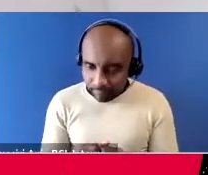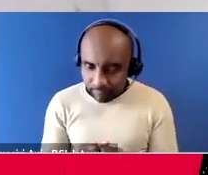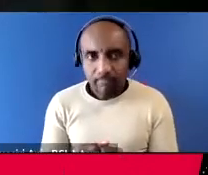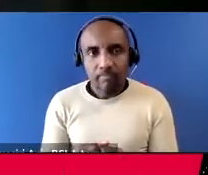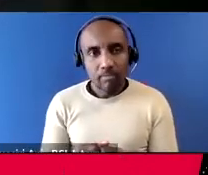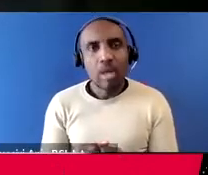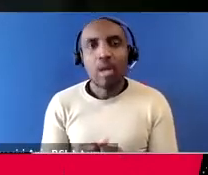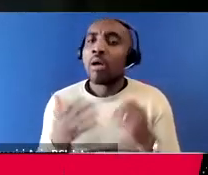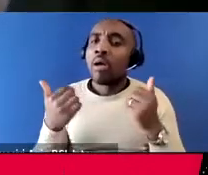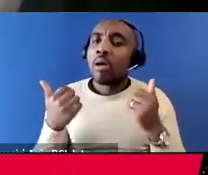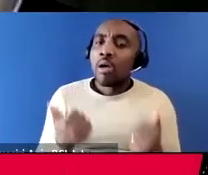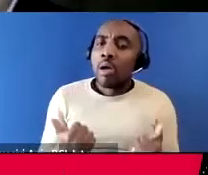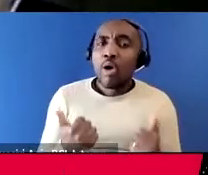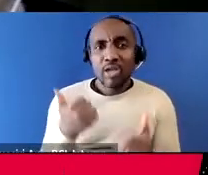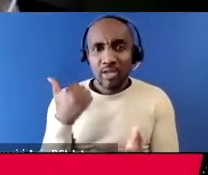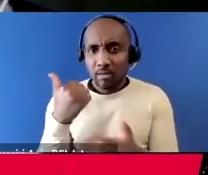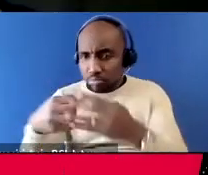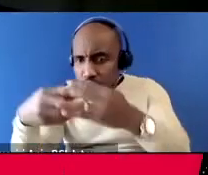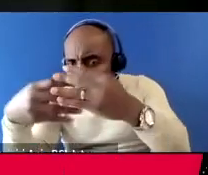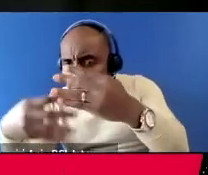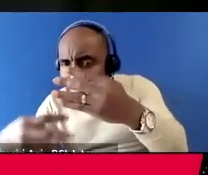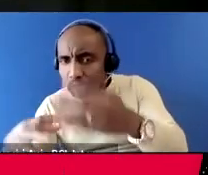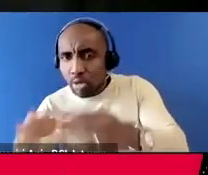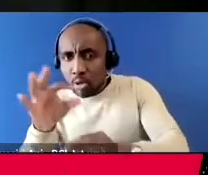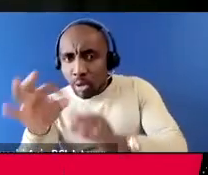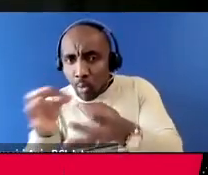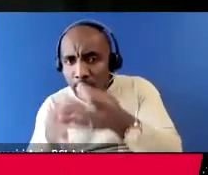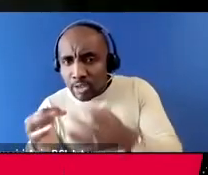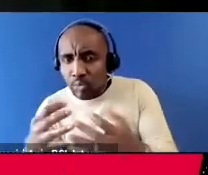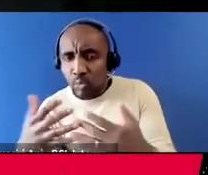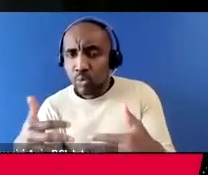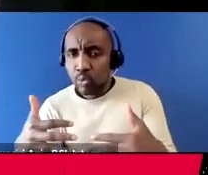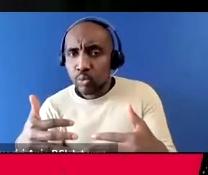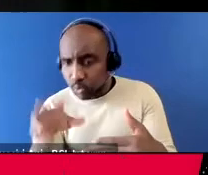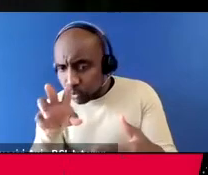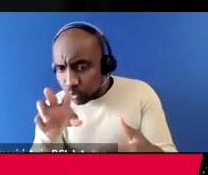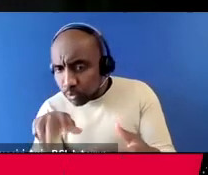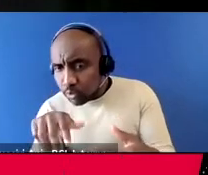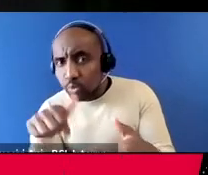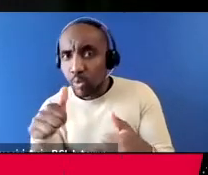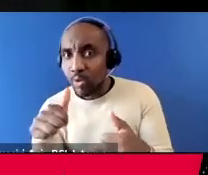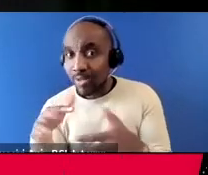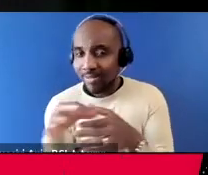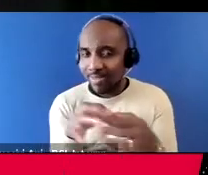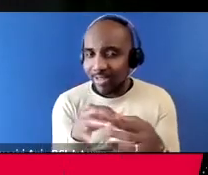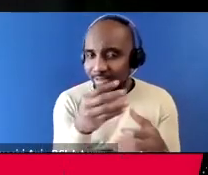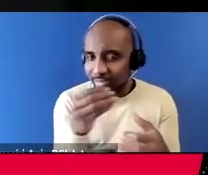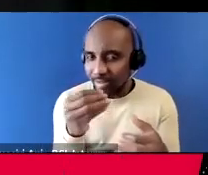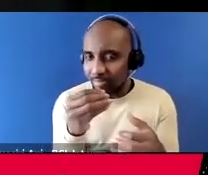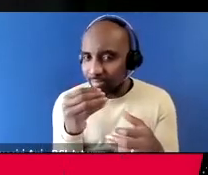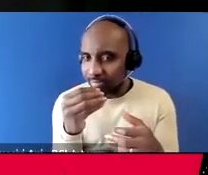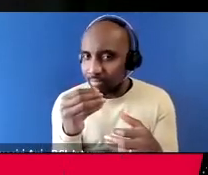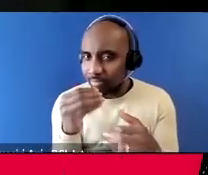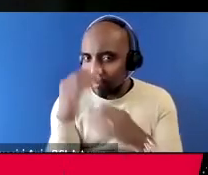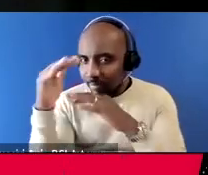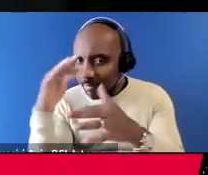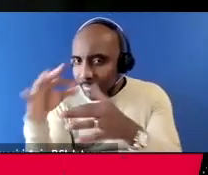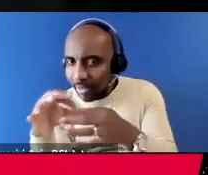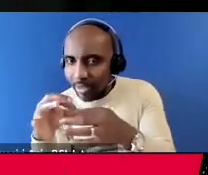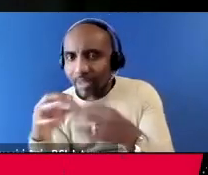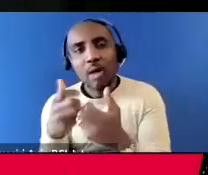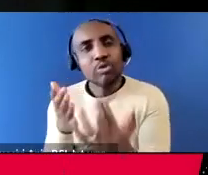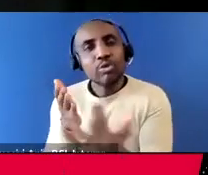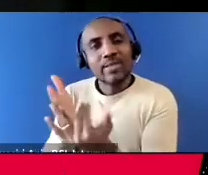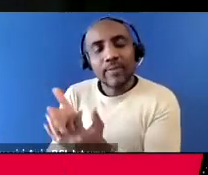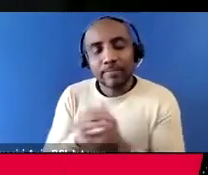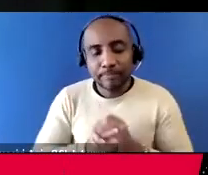intervention. One in terms of how the finance industry as a whole supports the arms trade.